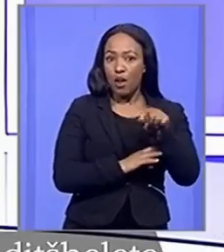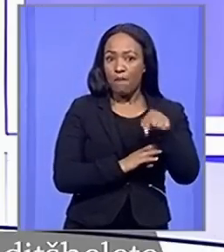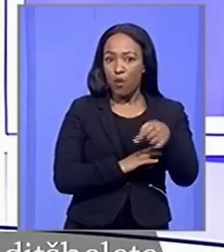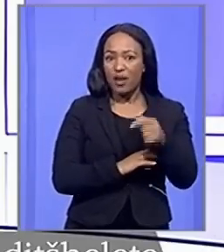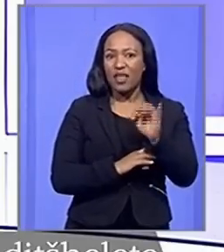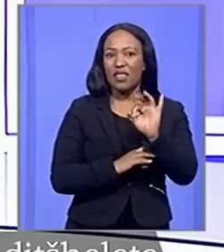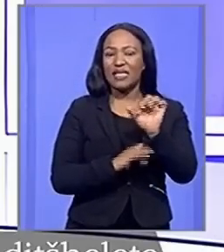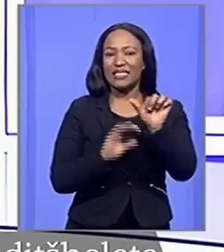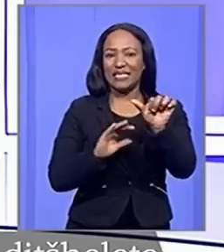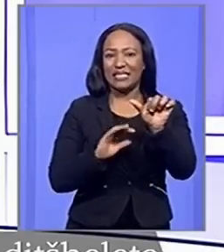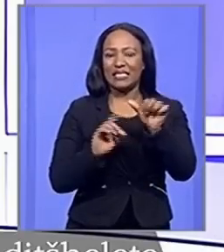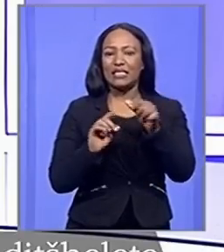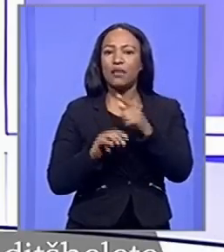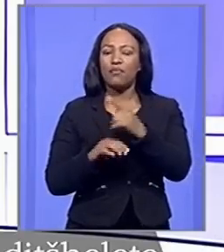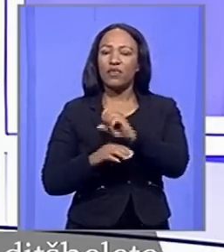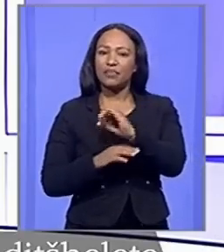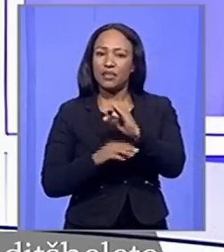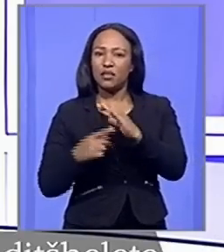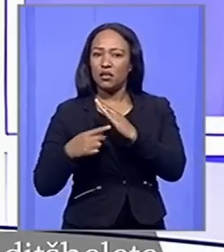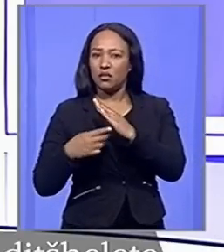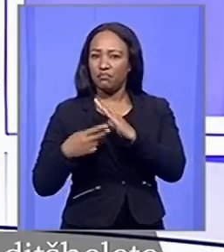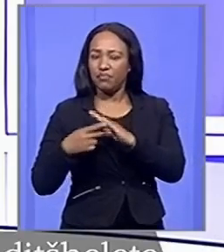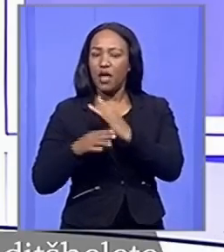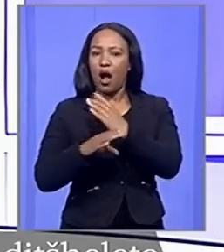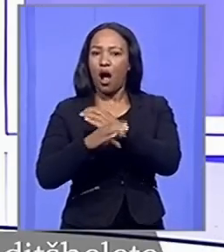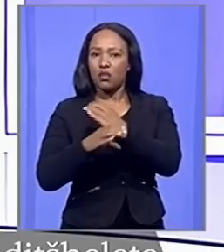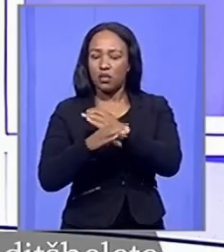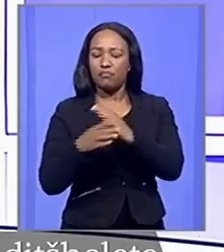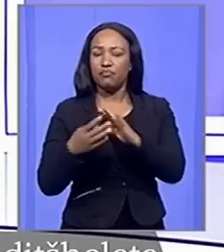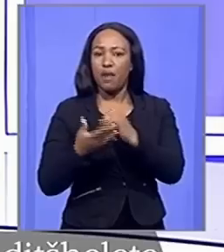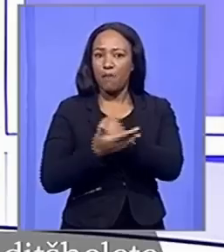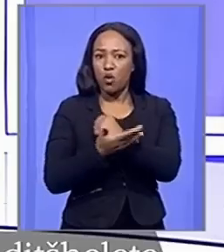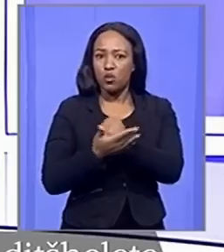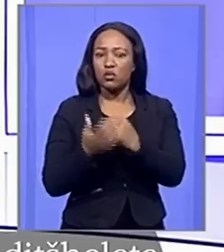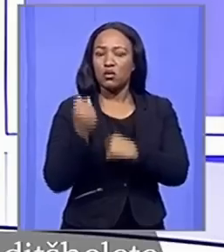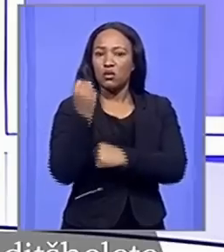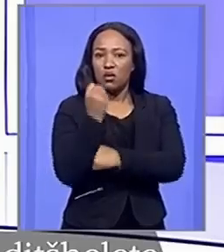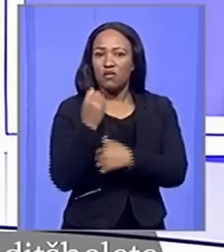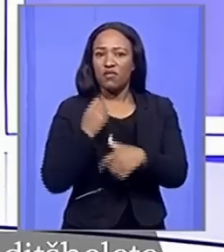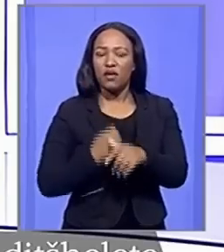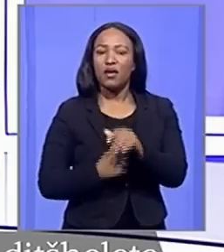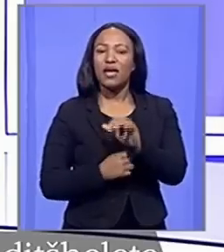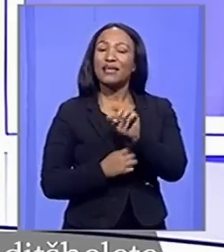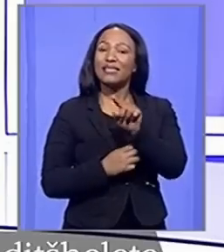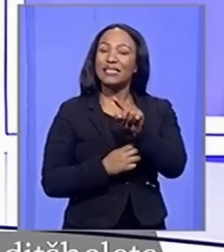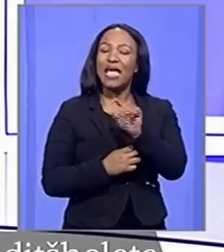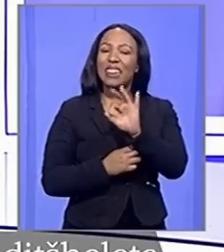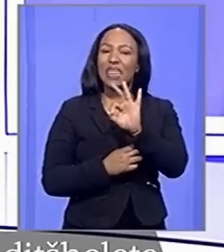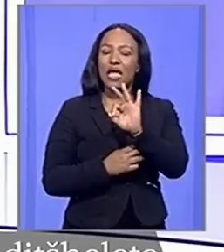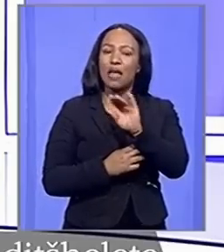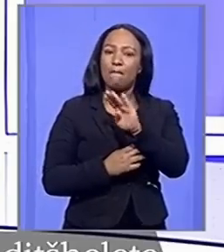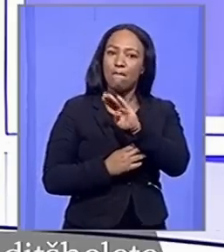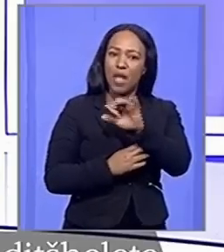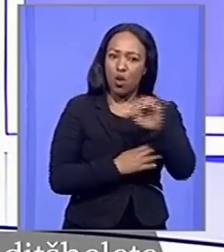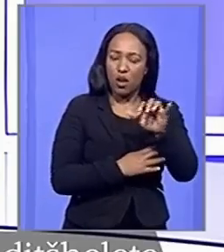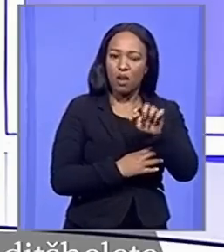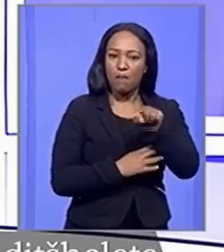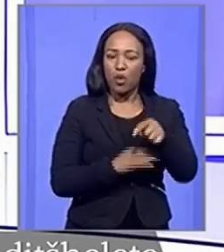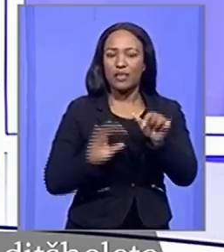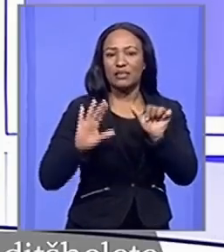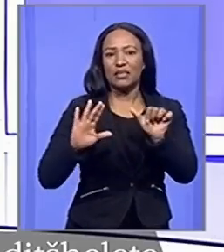Post Office. Kgoro re ditheo tša yona di beetšwe mašeleng a go lekana dibilione tše 3 fegolana senyane mo ngwageng wa ditšhelete